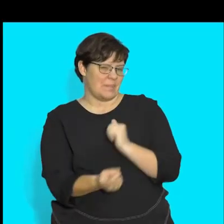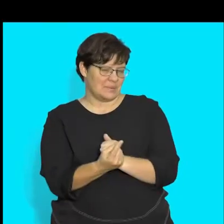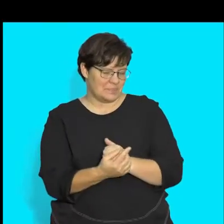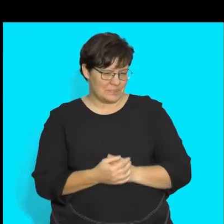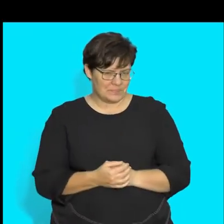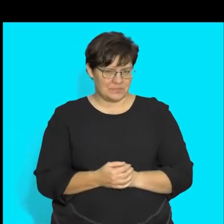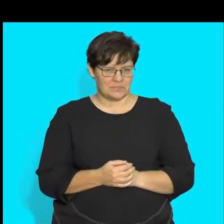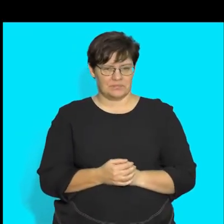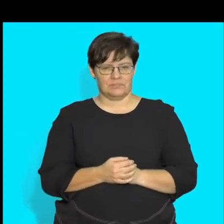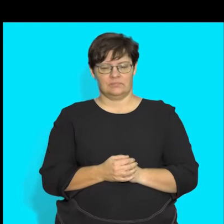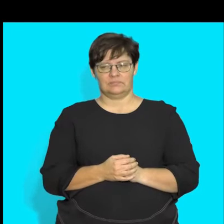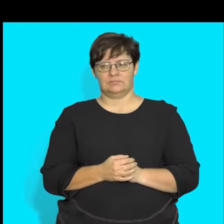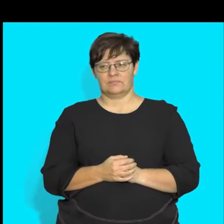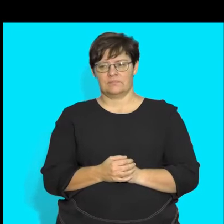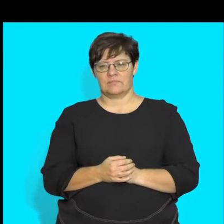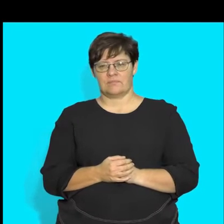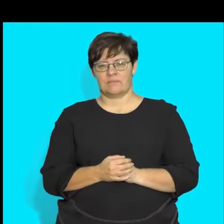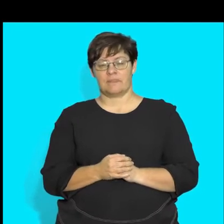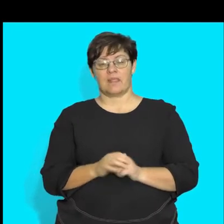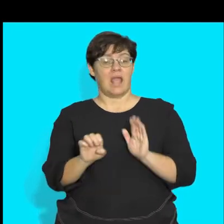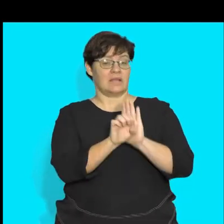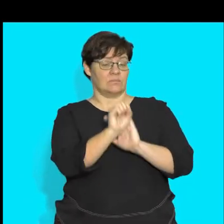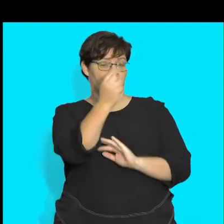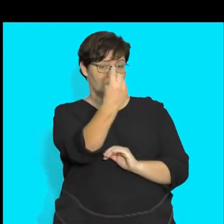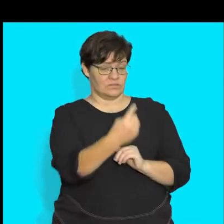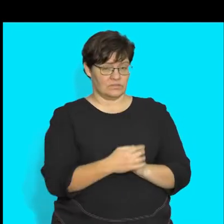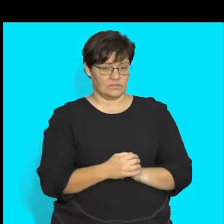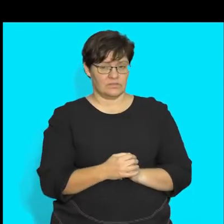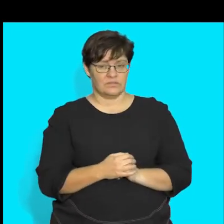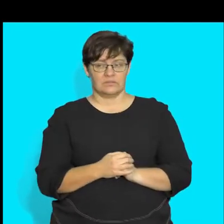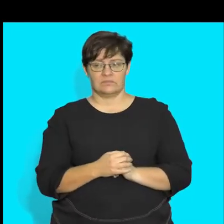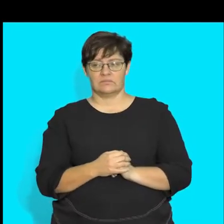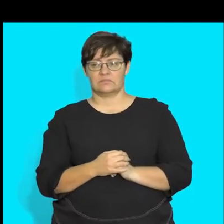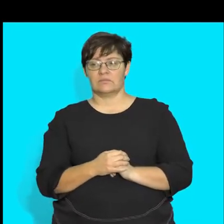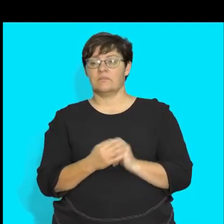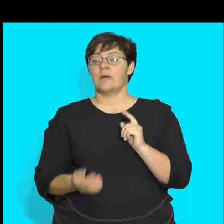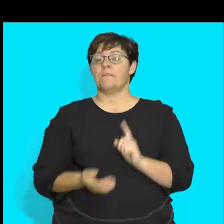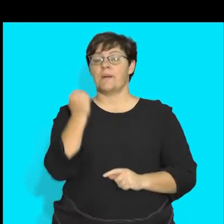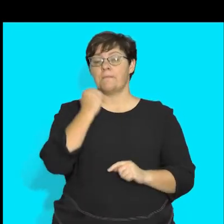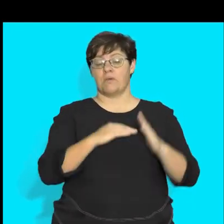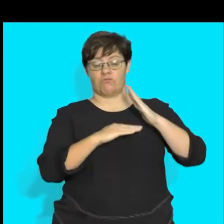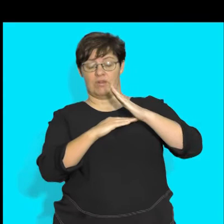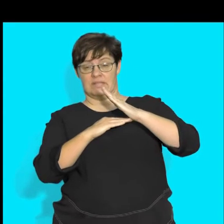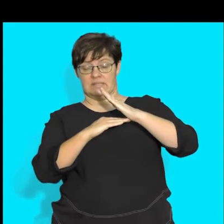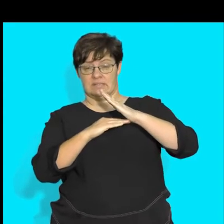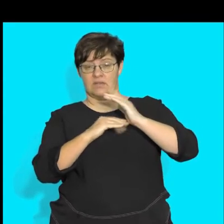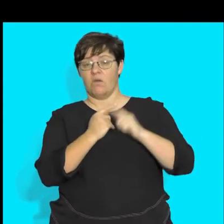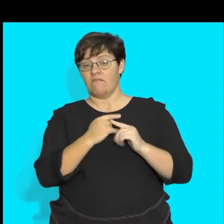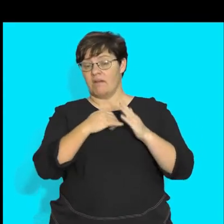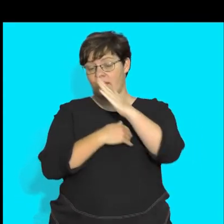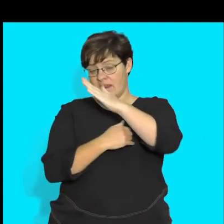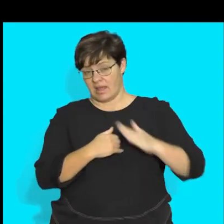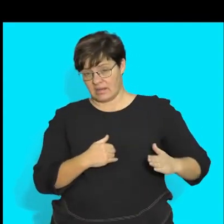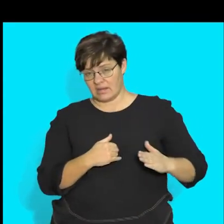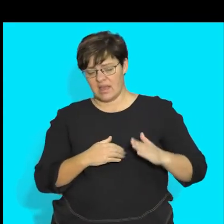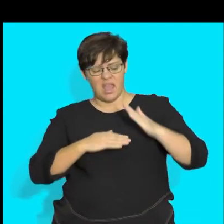So our first example, it says, determine the gradient of a line with an angle